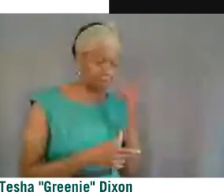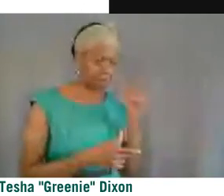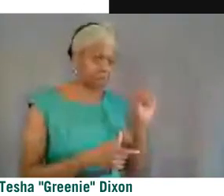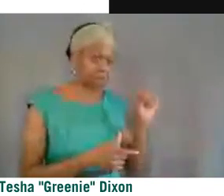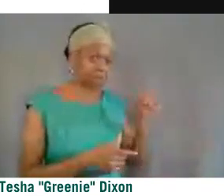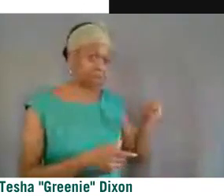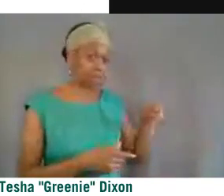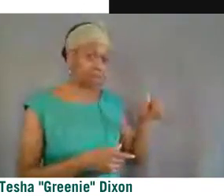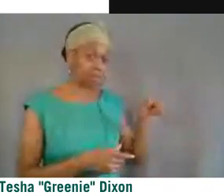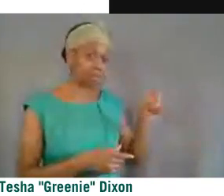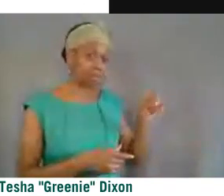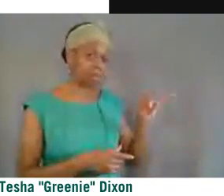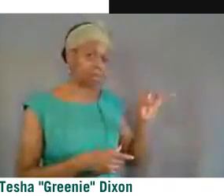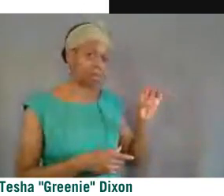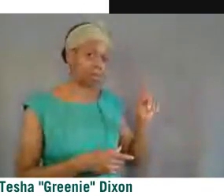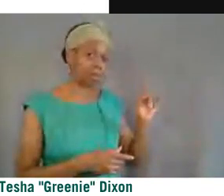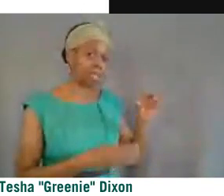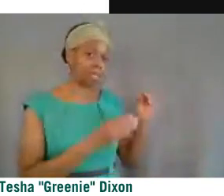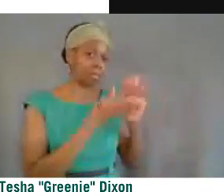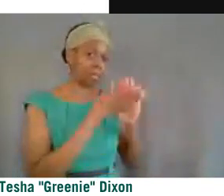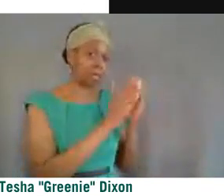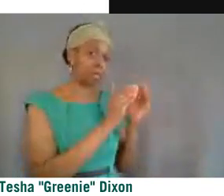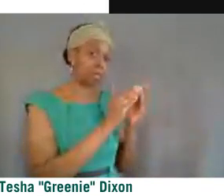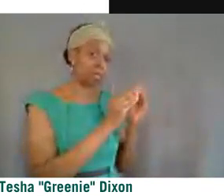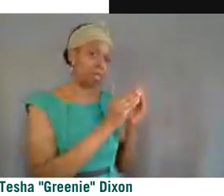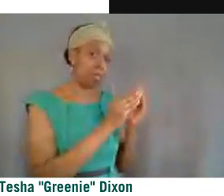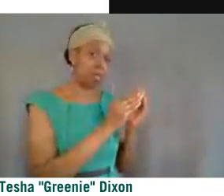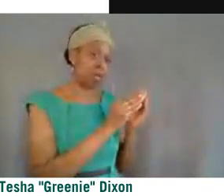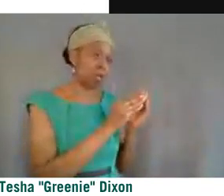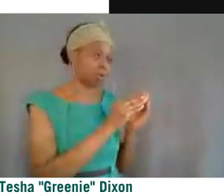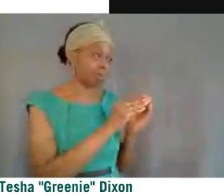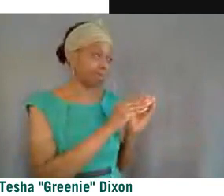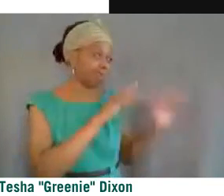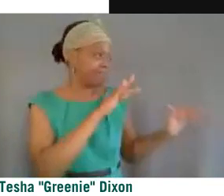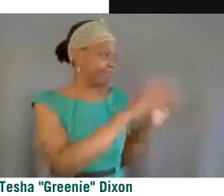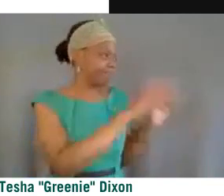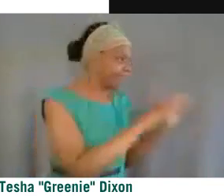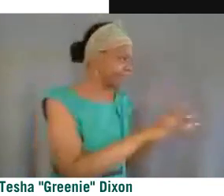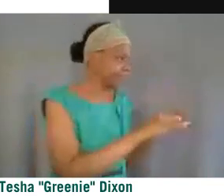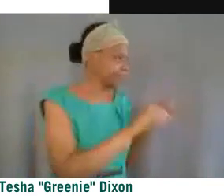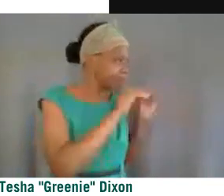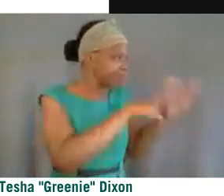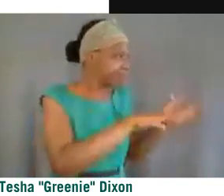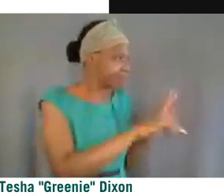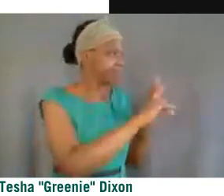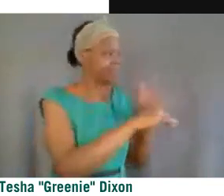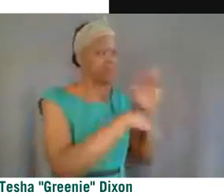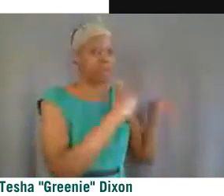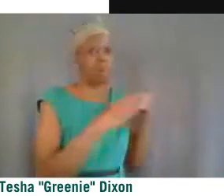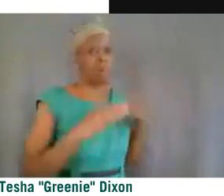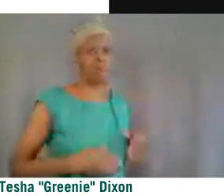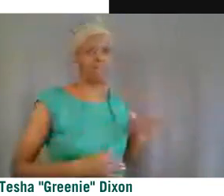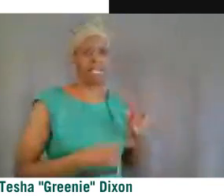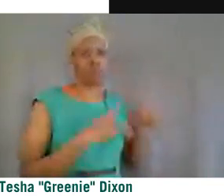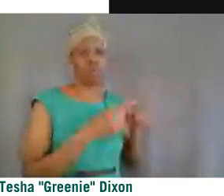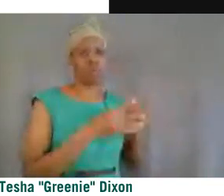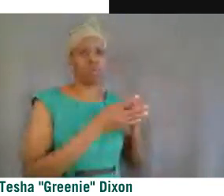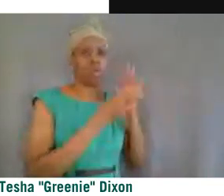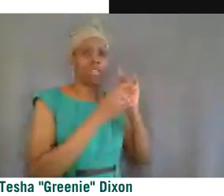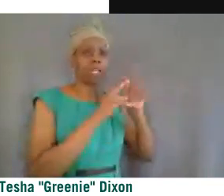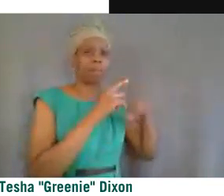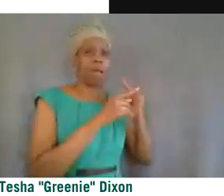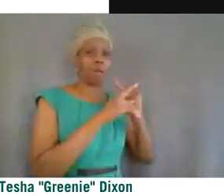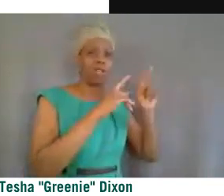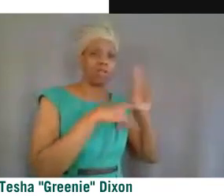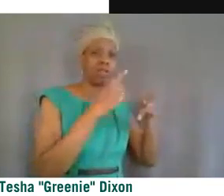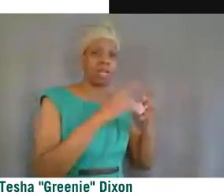spasticity is more pervasive, meaning it affects the whole body, that's really when we start thinking about different medicines to